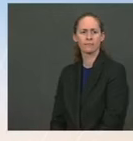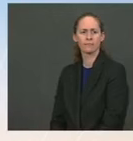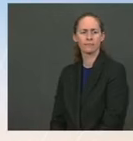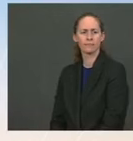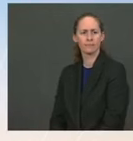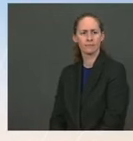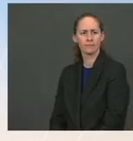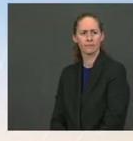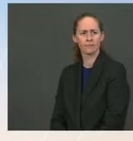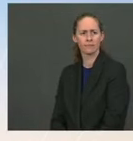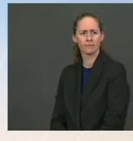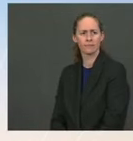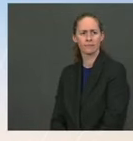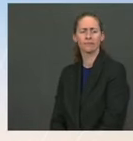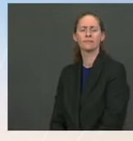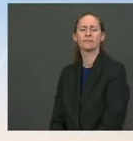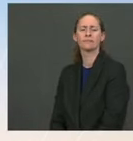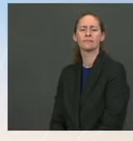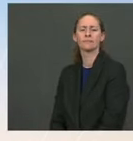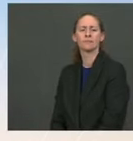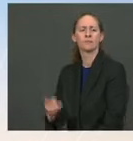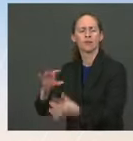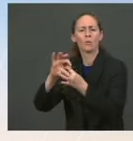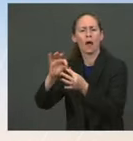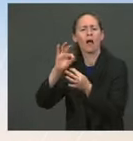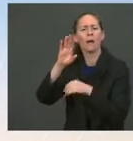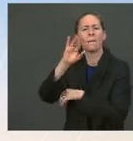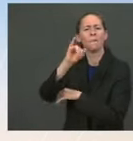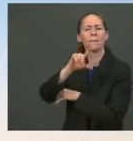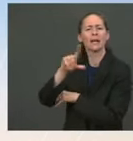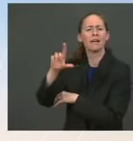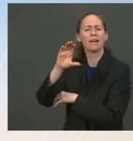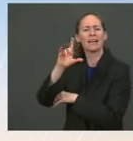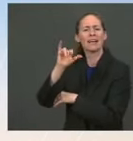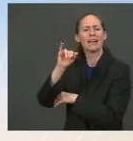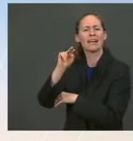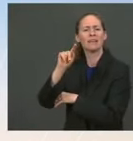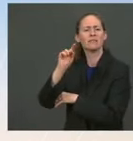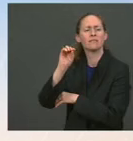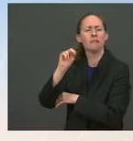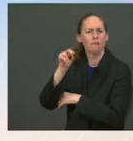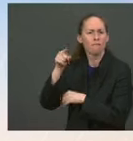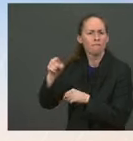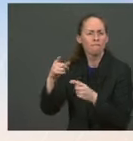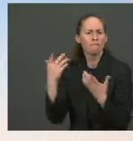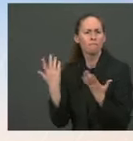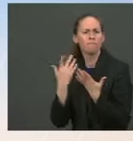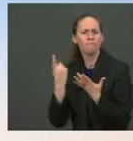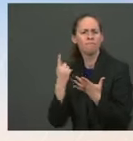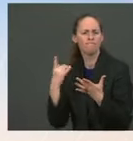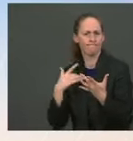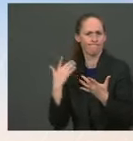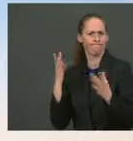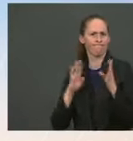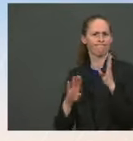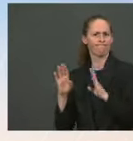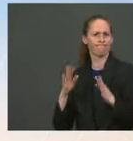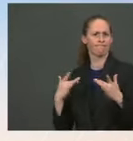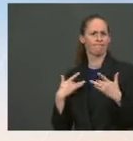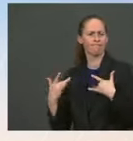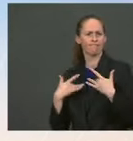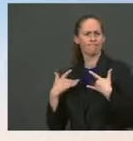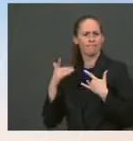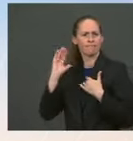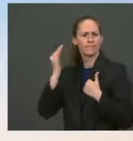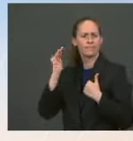FBI. Now, knowing what we know about the dossier, is there any concern that there was a lot of focus or too much focus